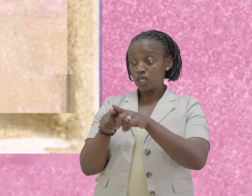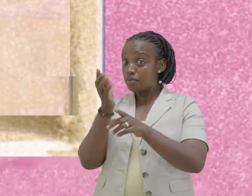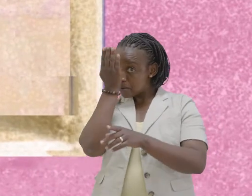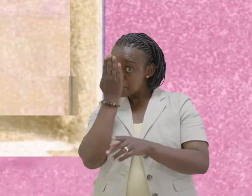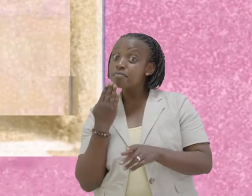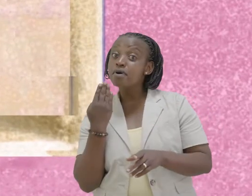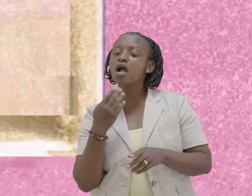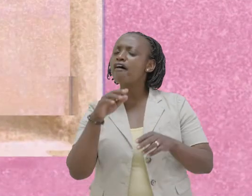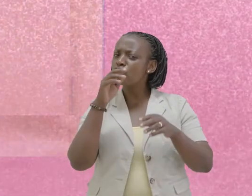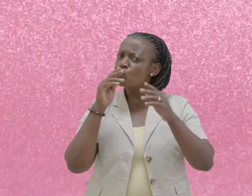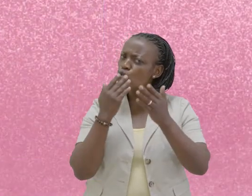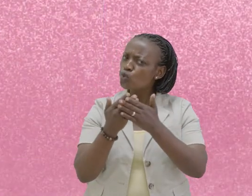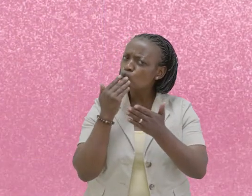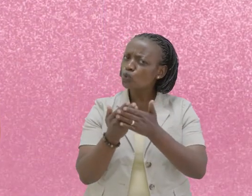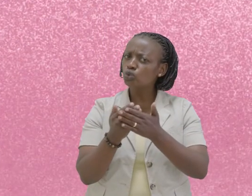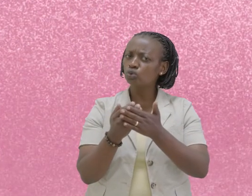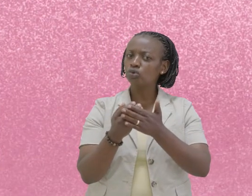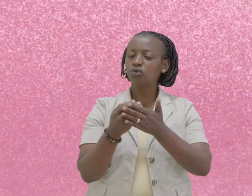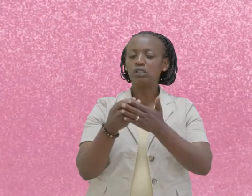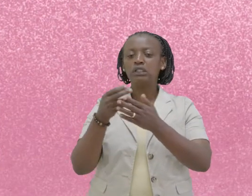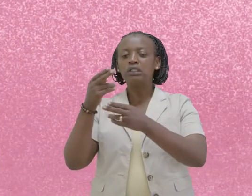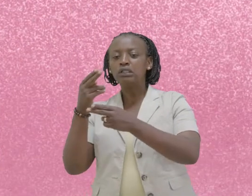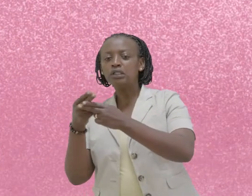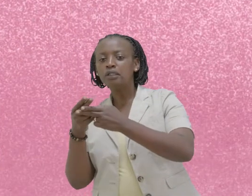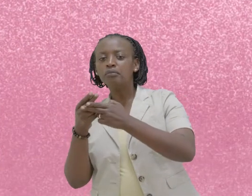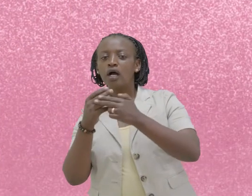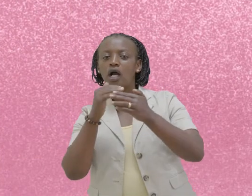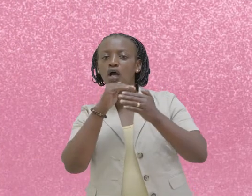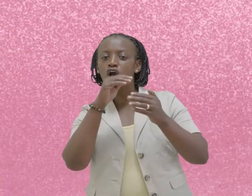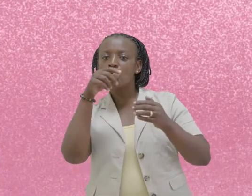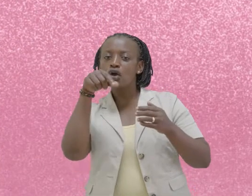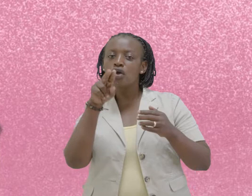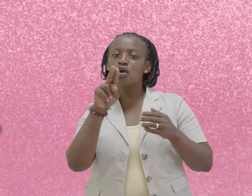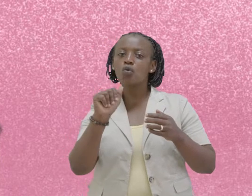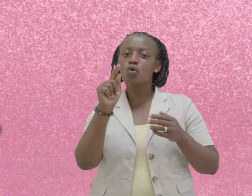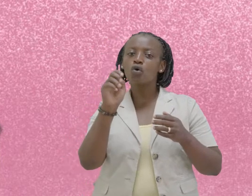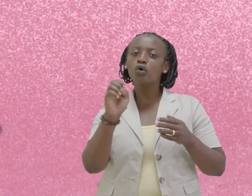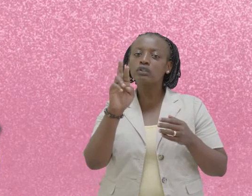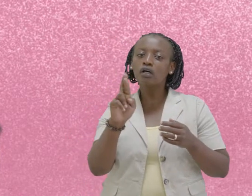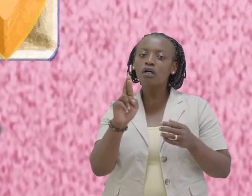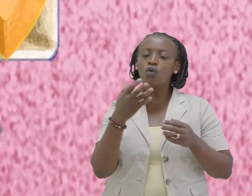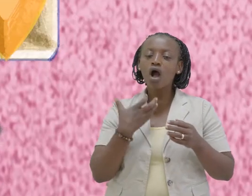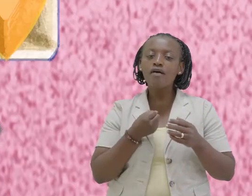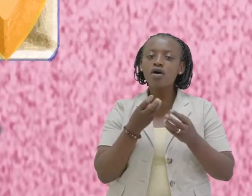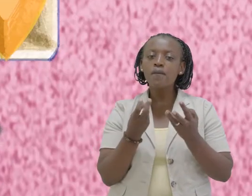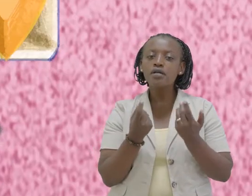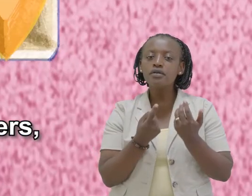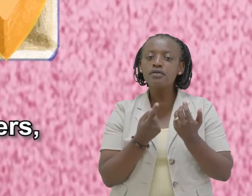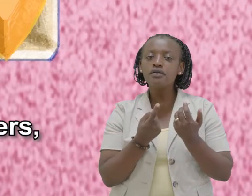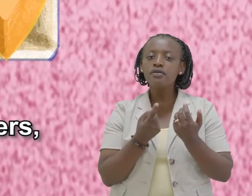Like this papaya? Very good. Each part is called a quarter. How many quarters do we